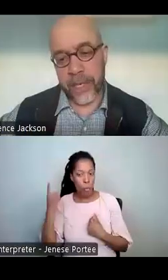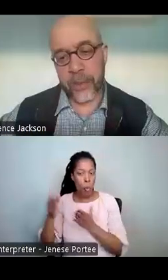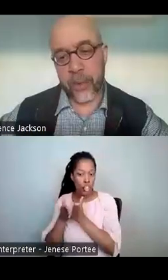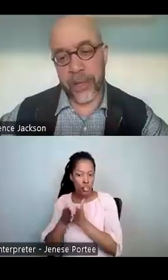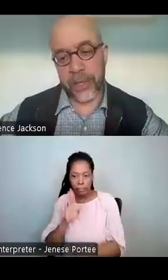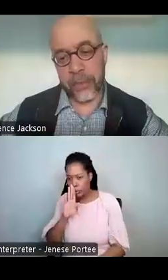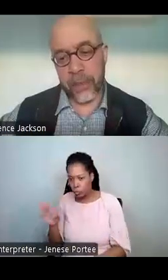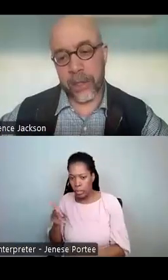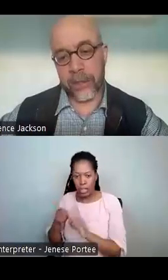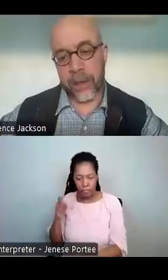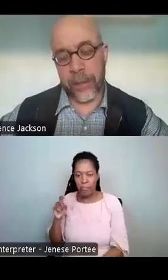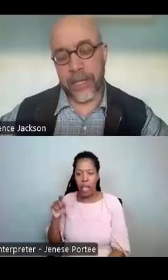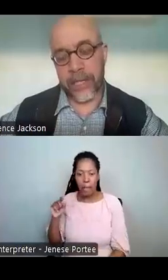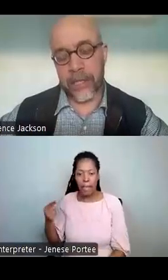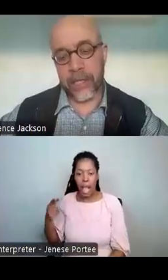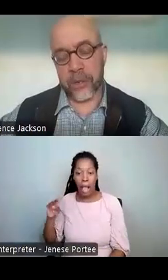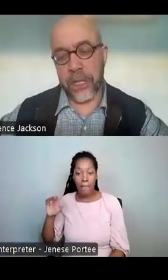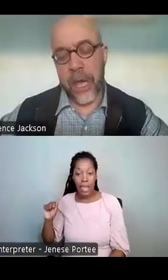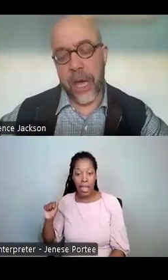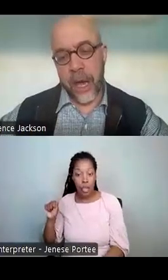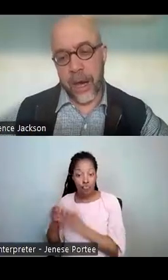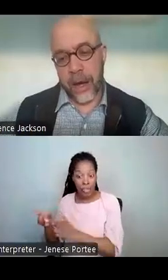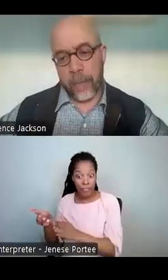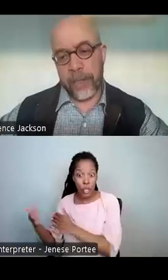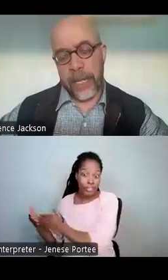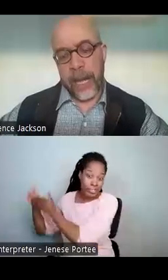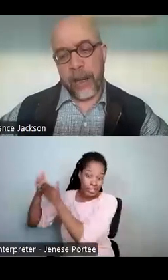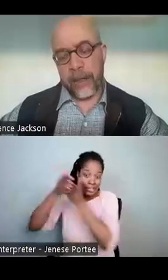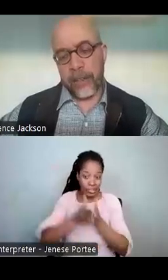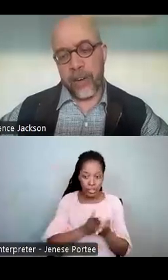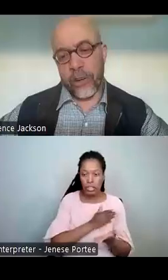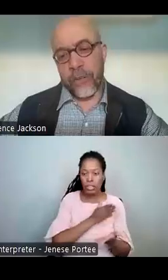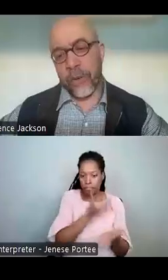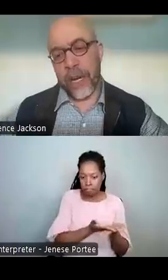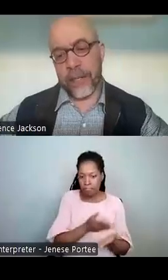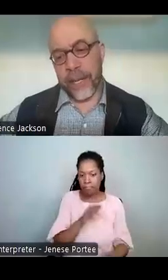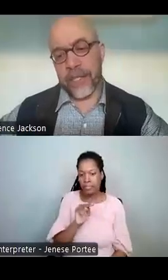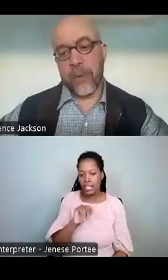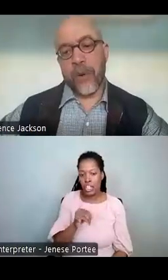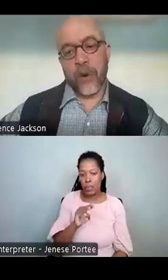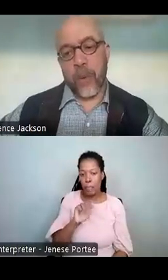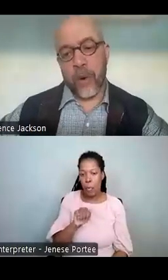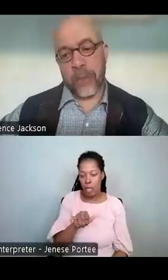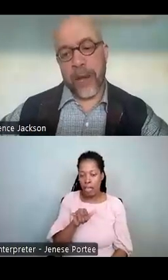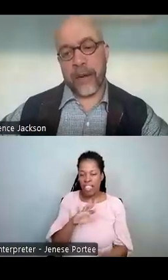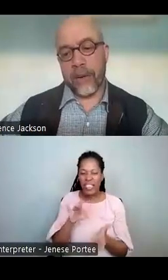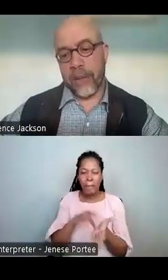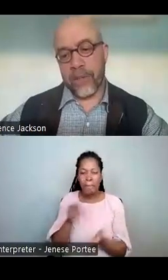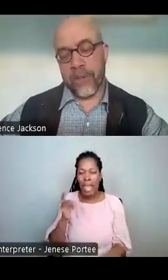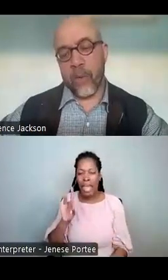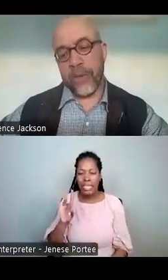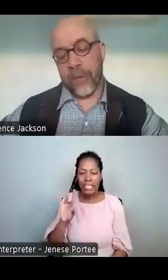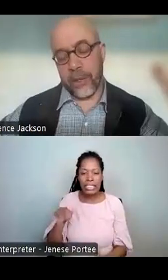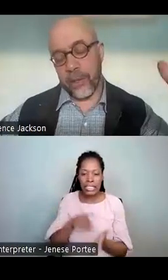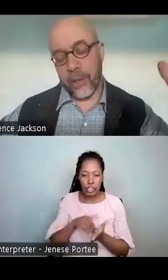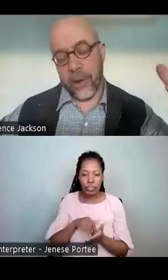to Nanjemoy in the mid 18th century. But if you were at Nanjemoy or Port Tobacco, sort